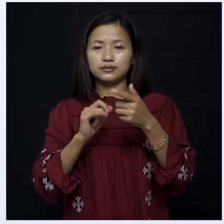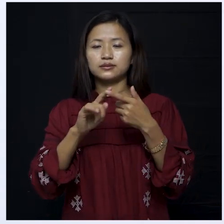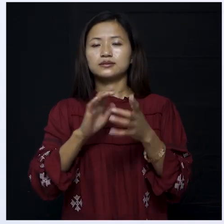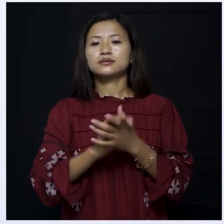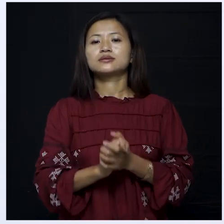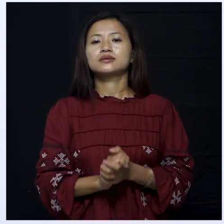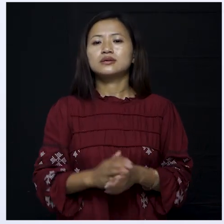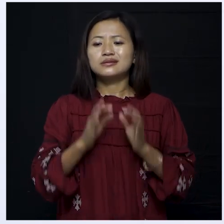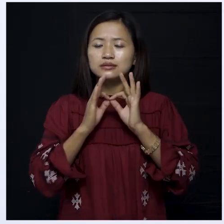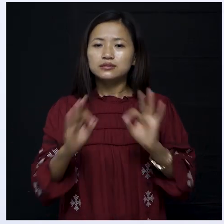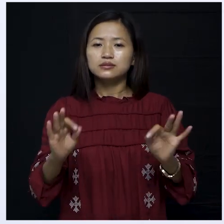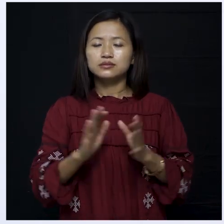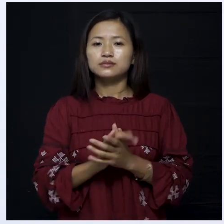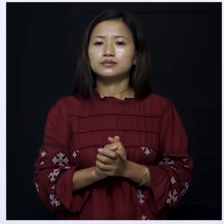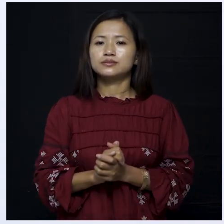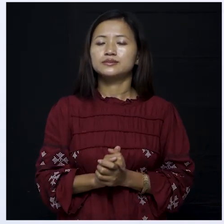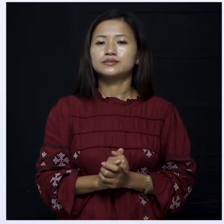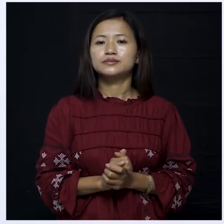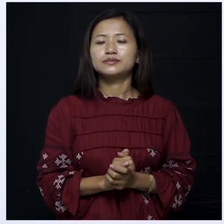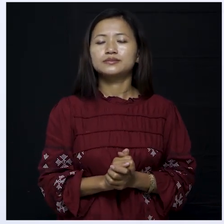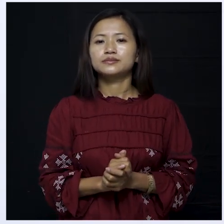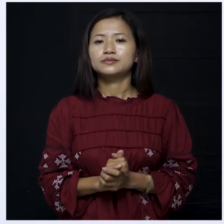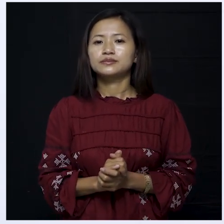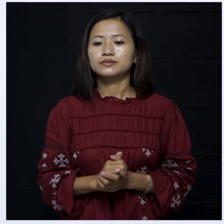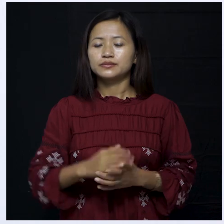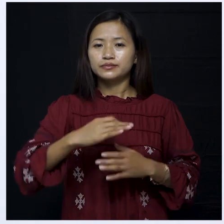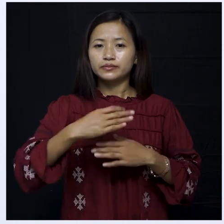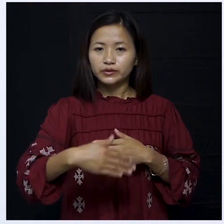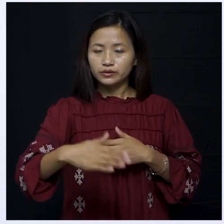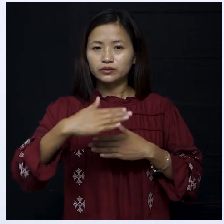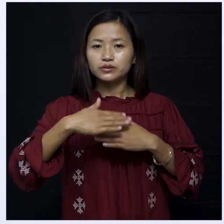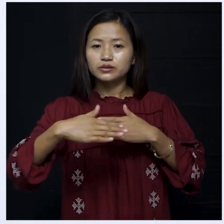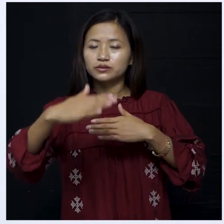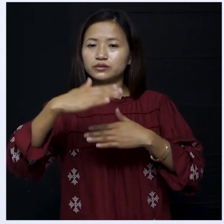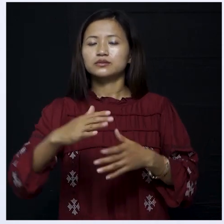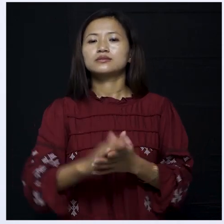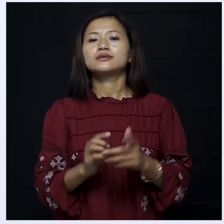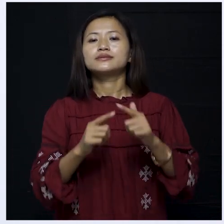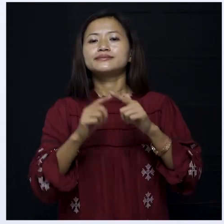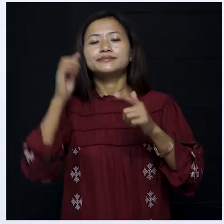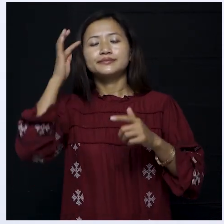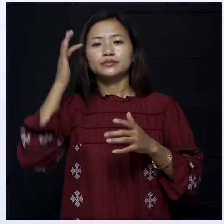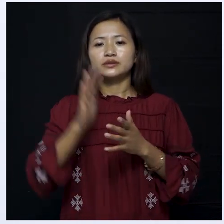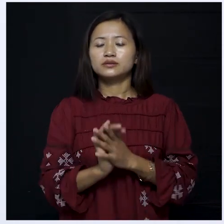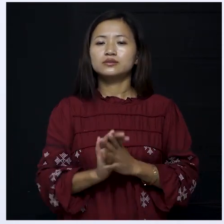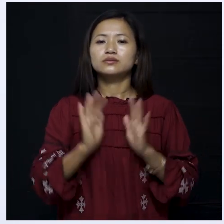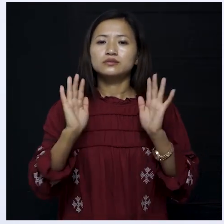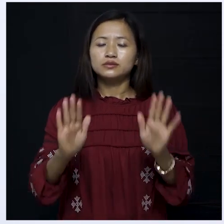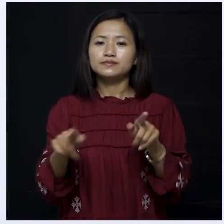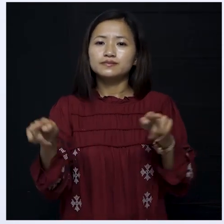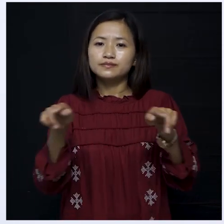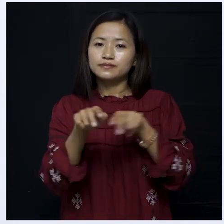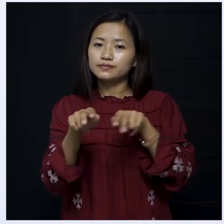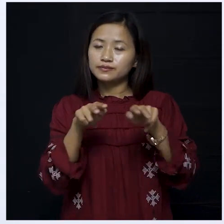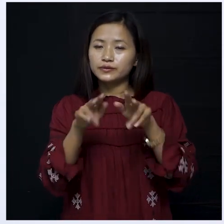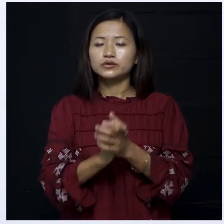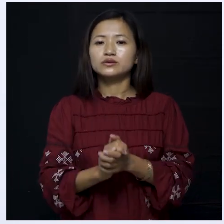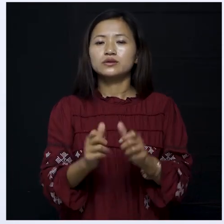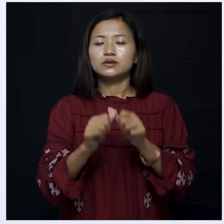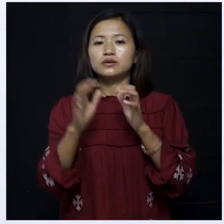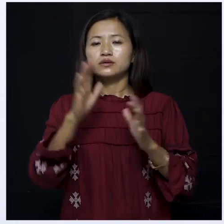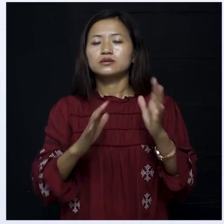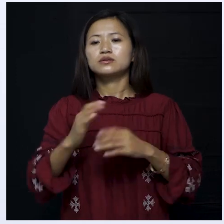simple, this is the continuous, future continuous tense, because here we are referring to an action that would